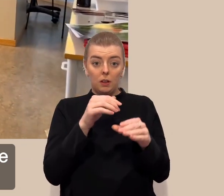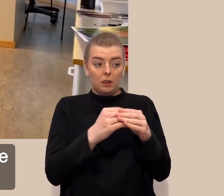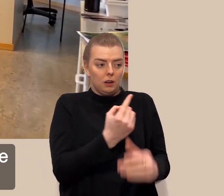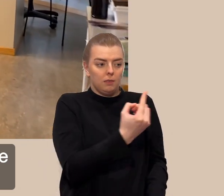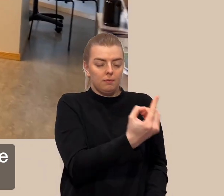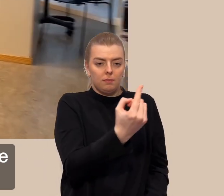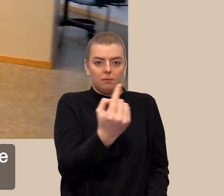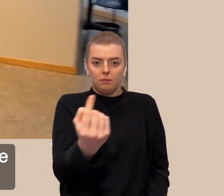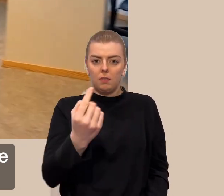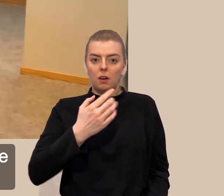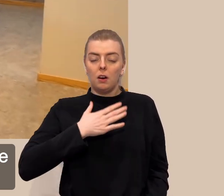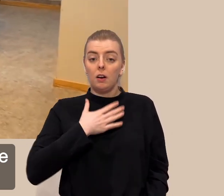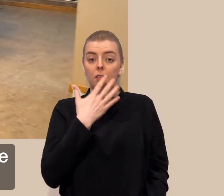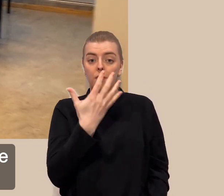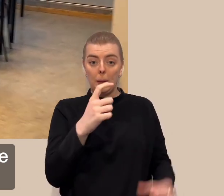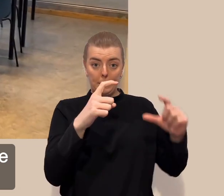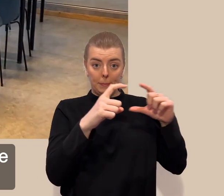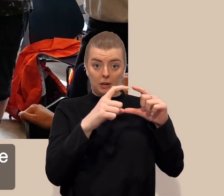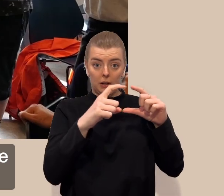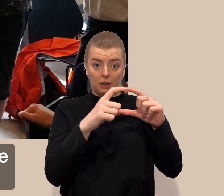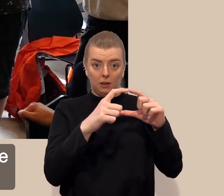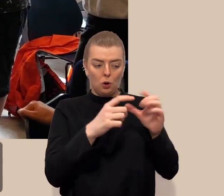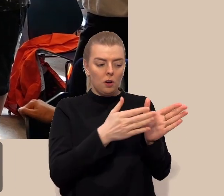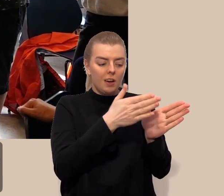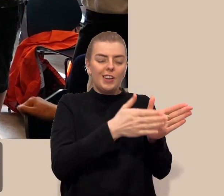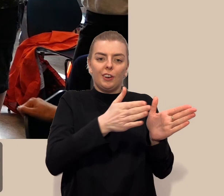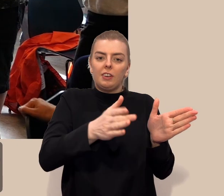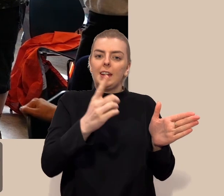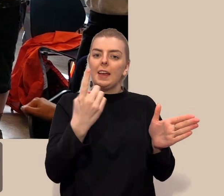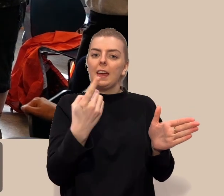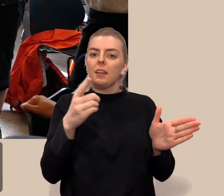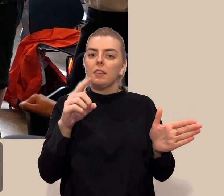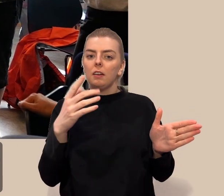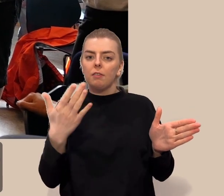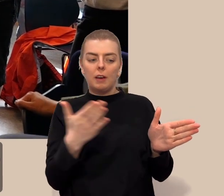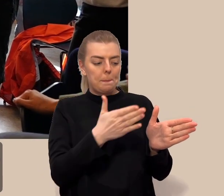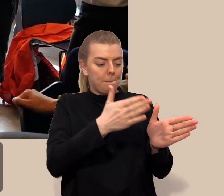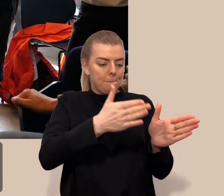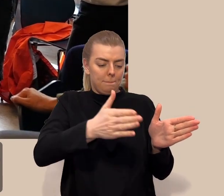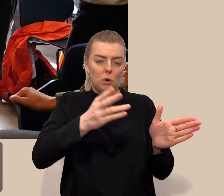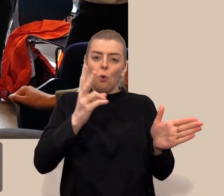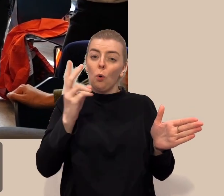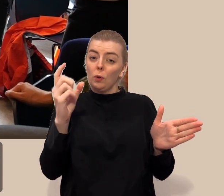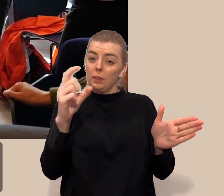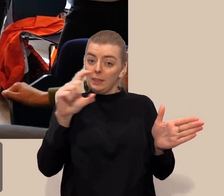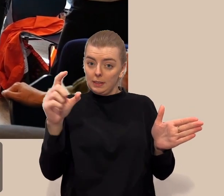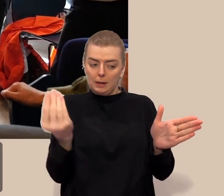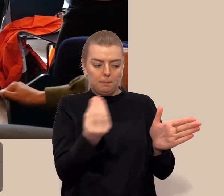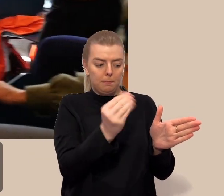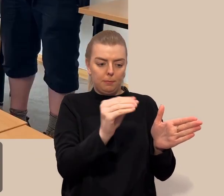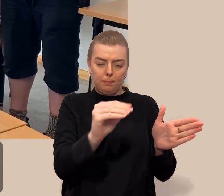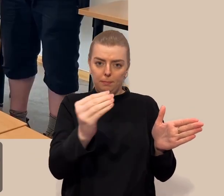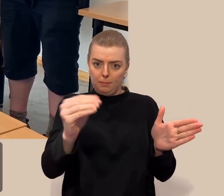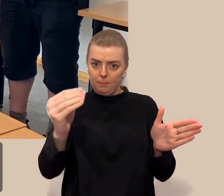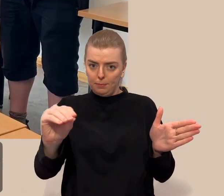classroom. So each of the participants had had five photos and we asked them to rank them in order of one to